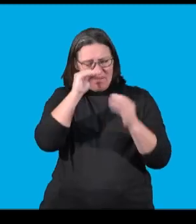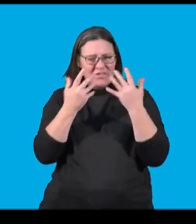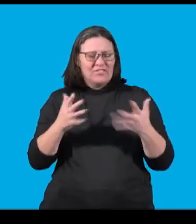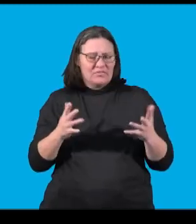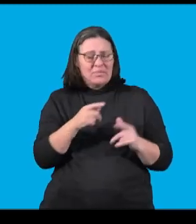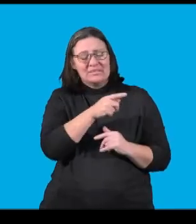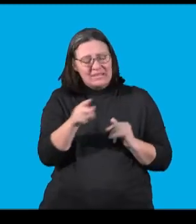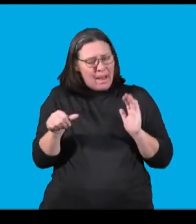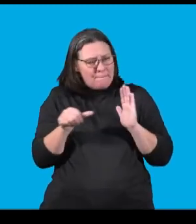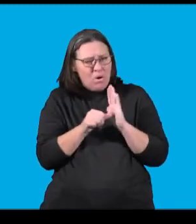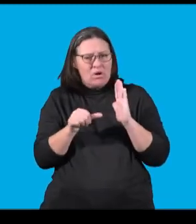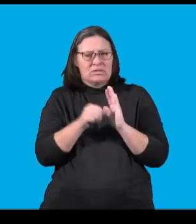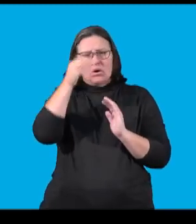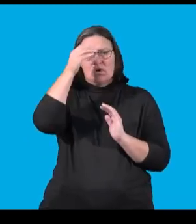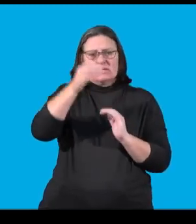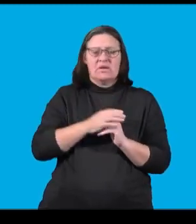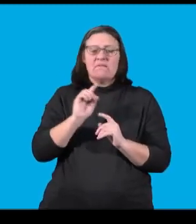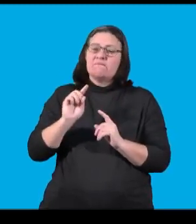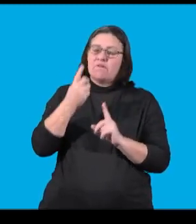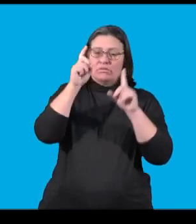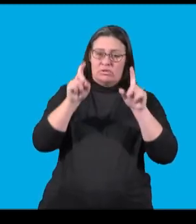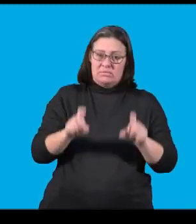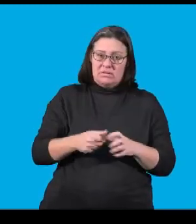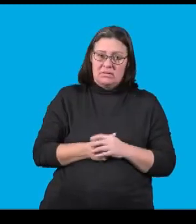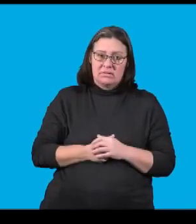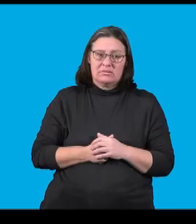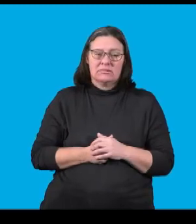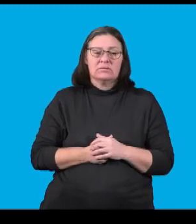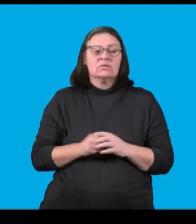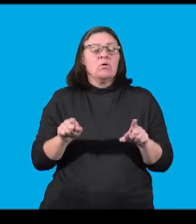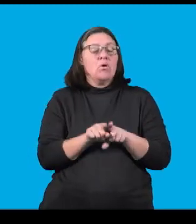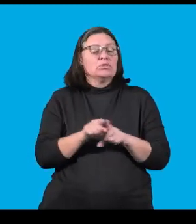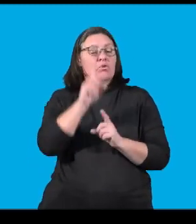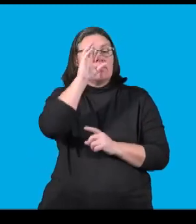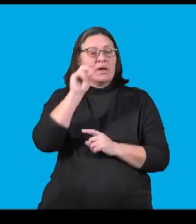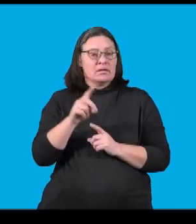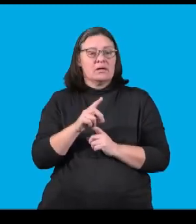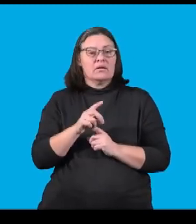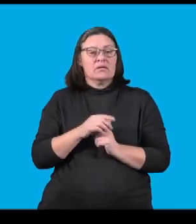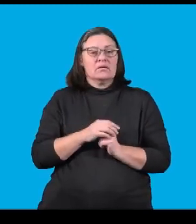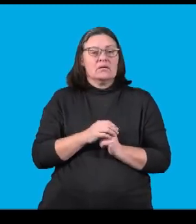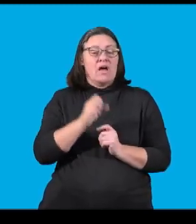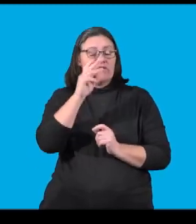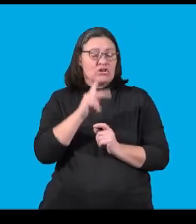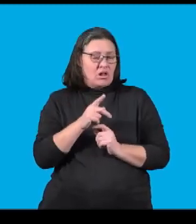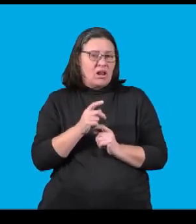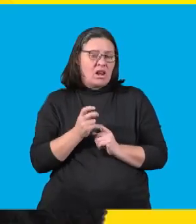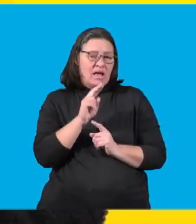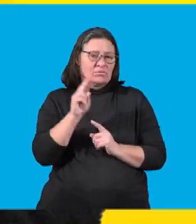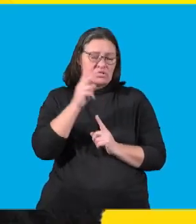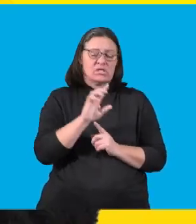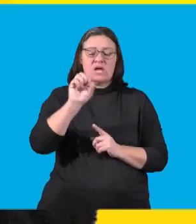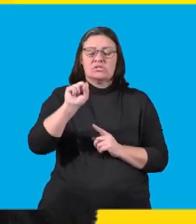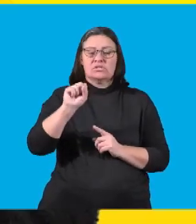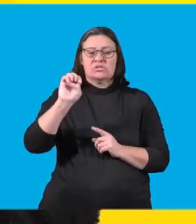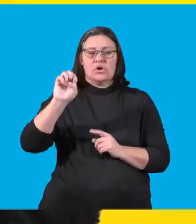learned, but these are very important concepts for first principles. Also, just a reminder of a fractional exponent, which